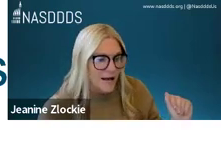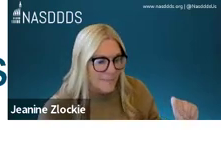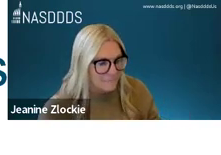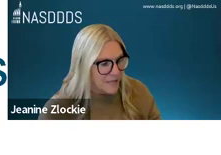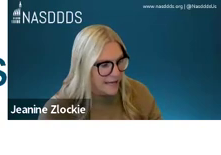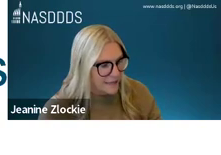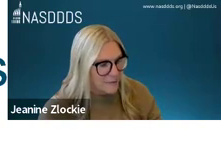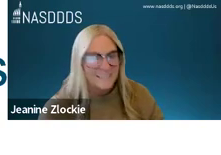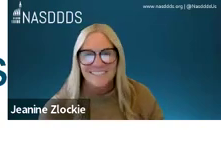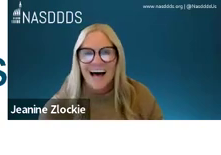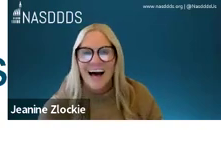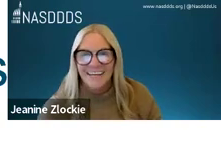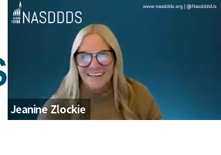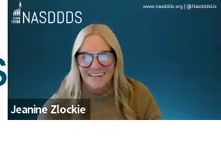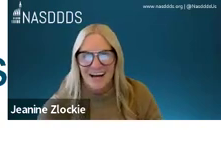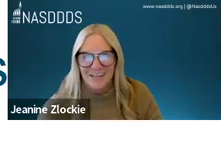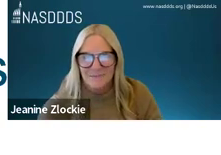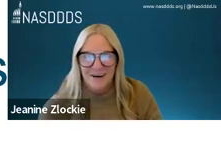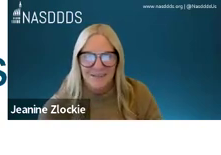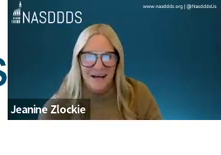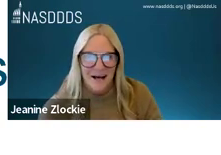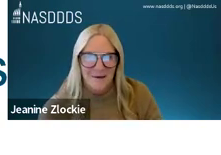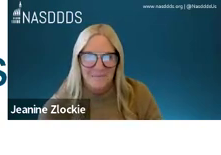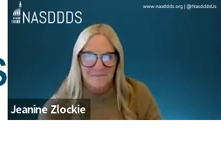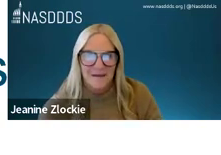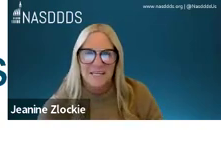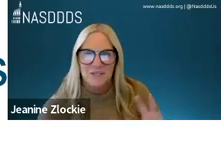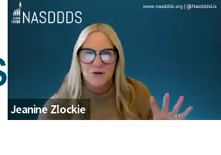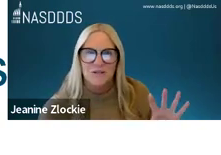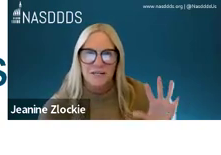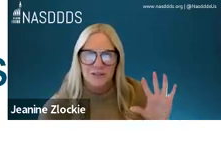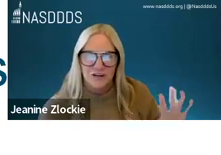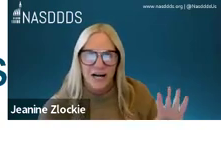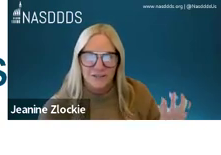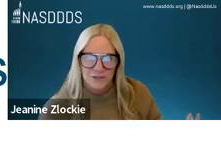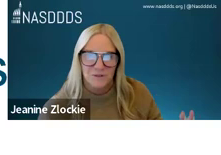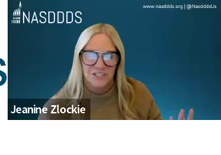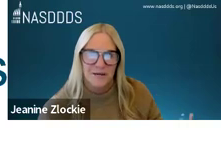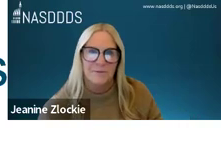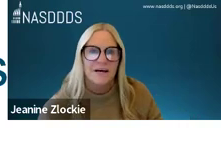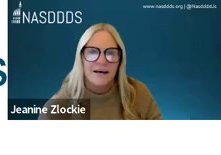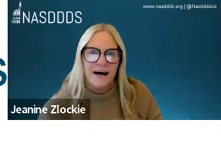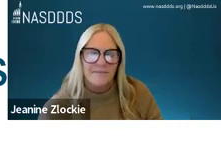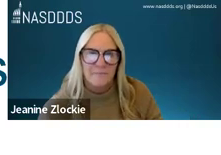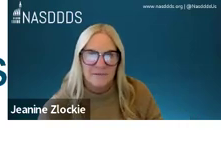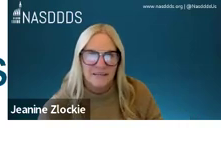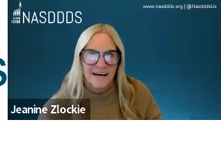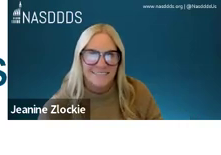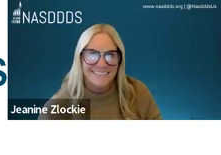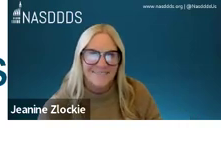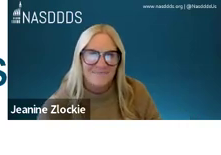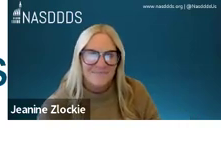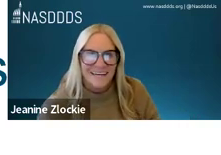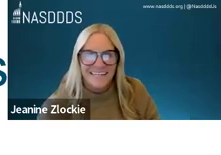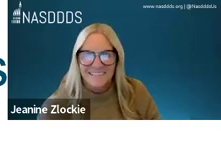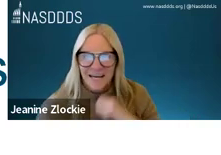remember that Appendix I that I talked about, making sure there's strong stewardship of public